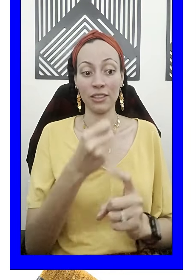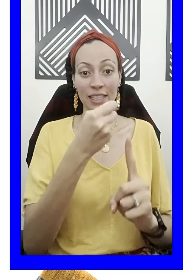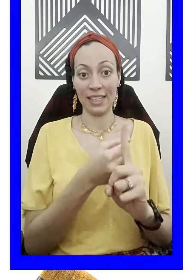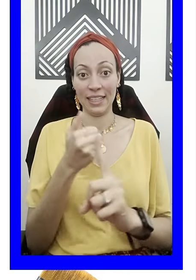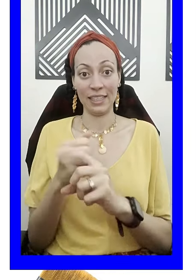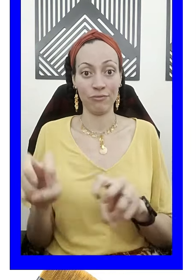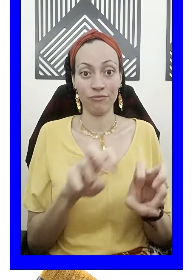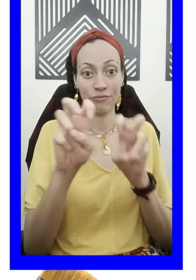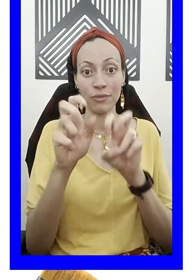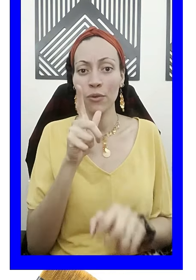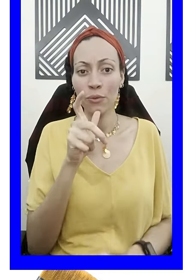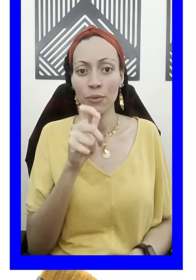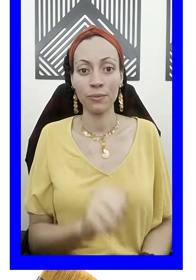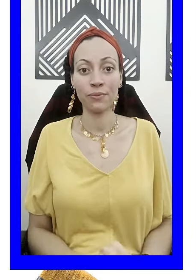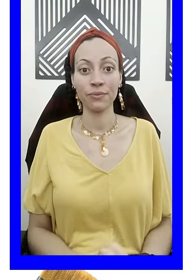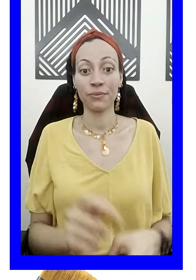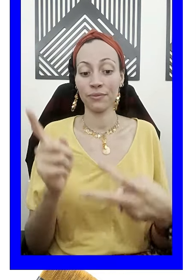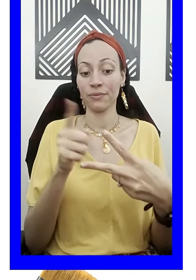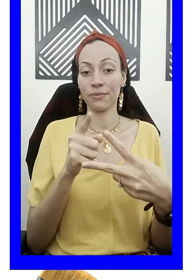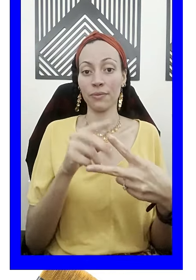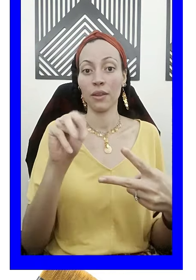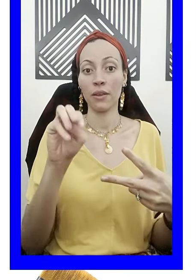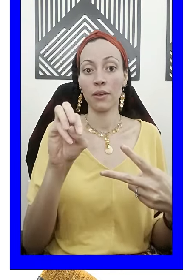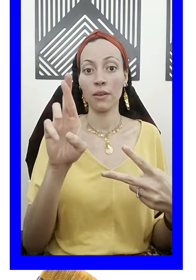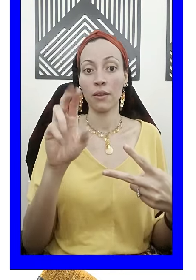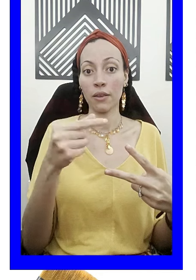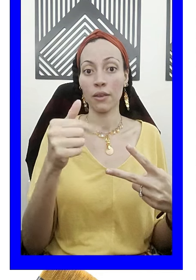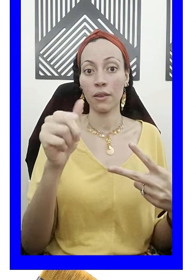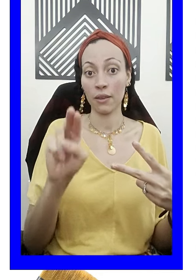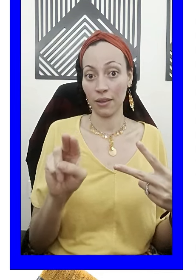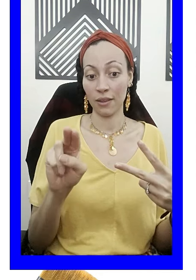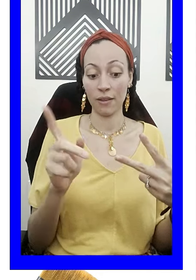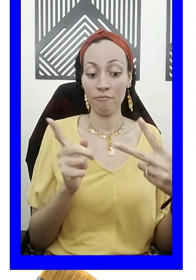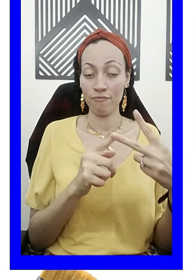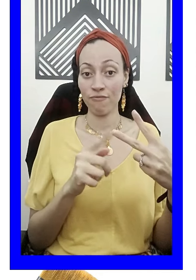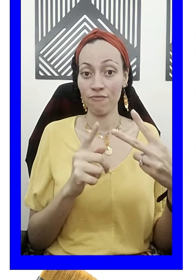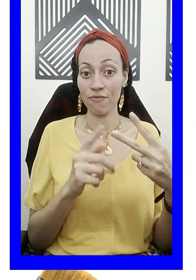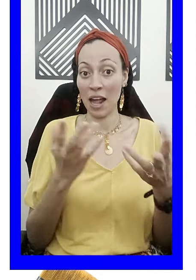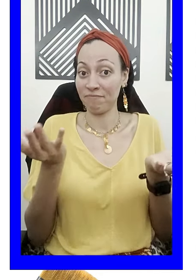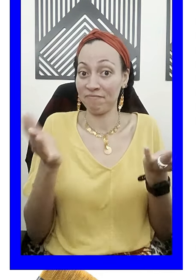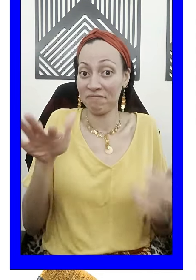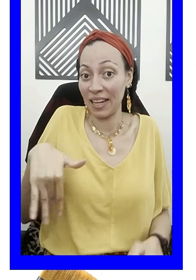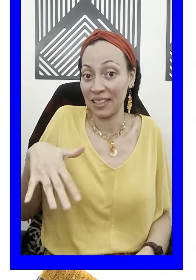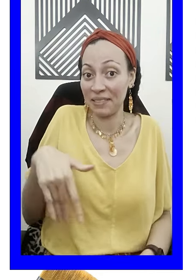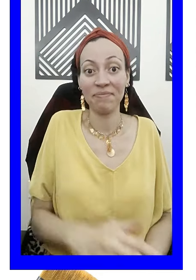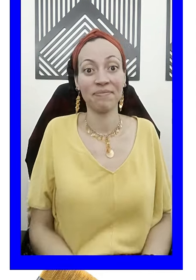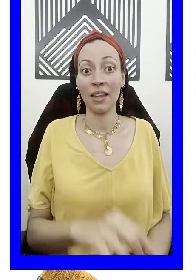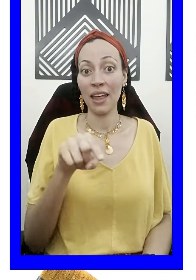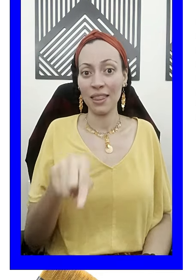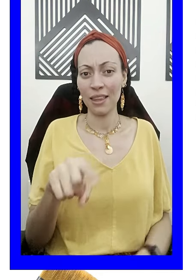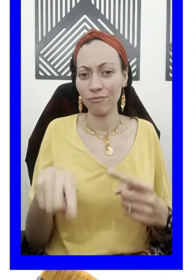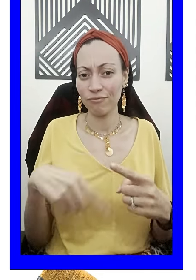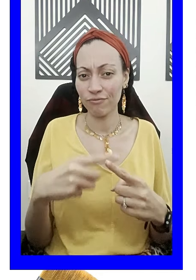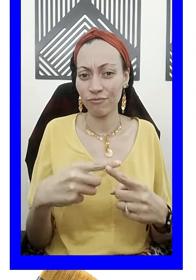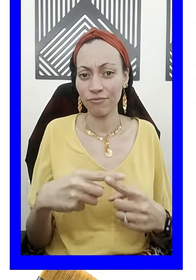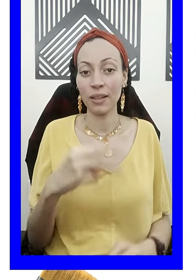finale. And we are still waiting on our second winner. We still have a few more games to go. So this will be on Monday, September 30th at